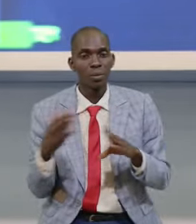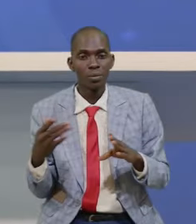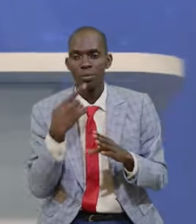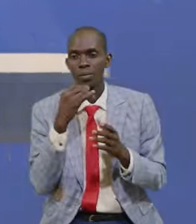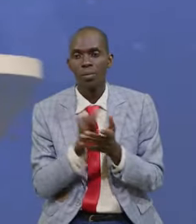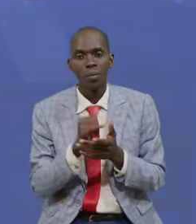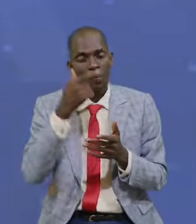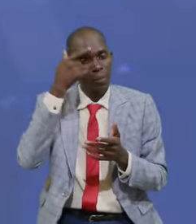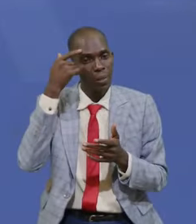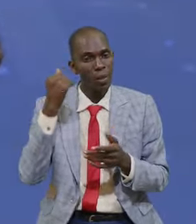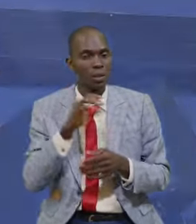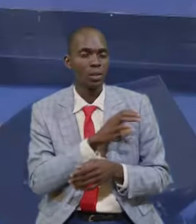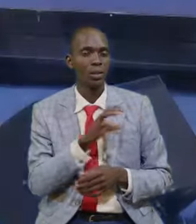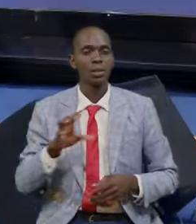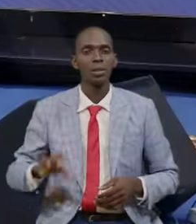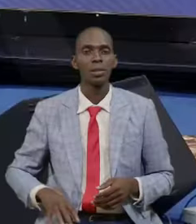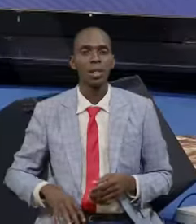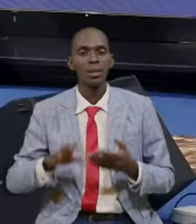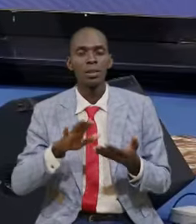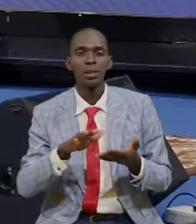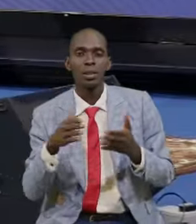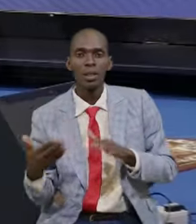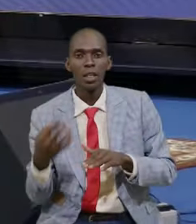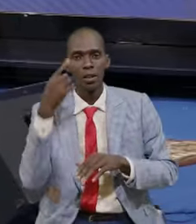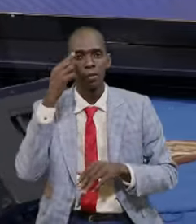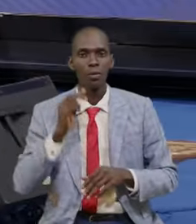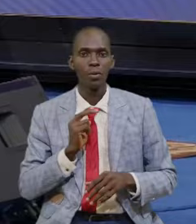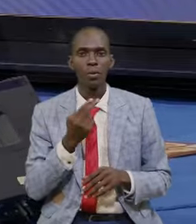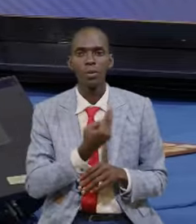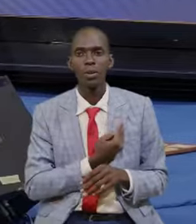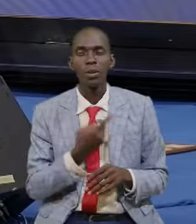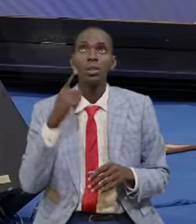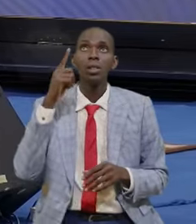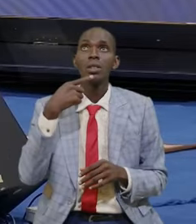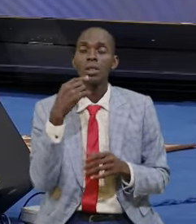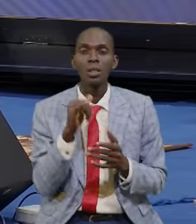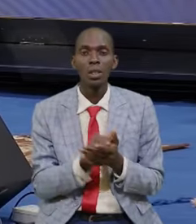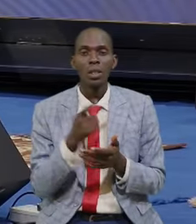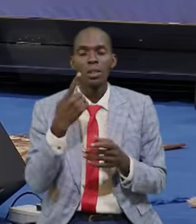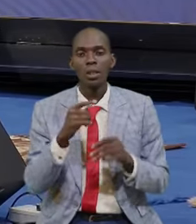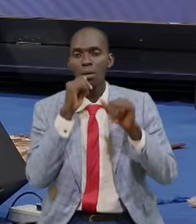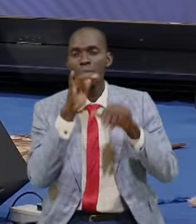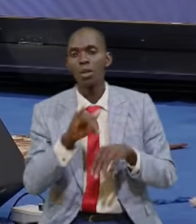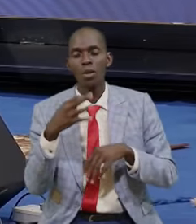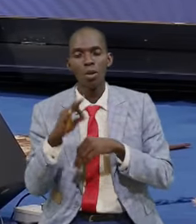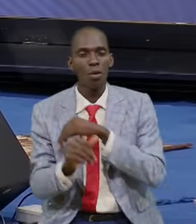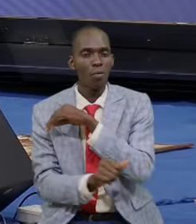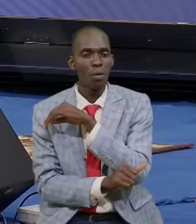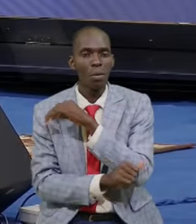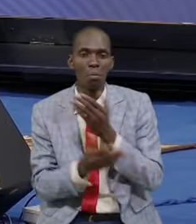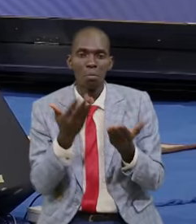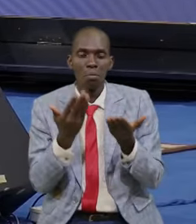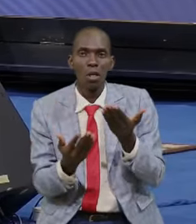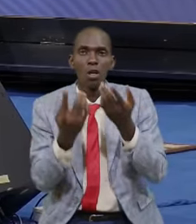because Christ died for us, it says that the blessing of Abraham might come on